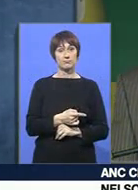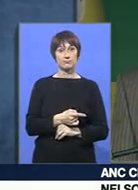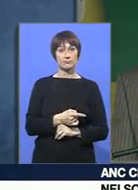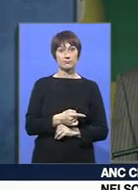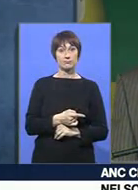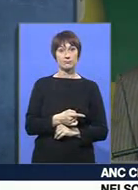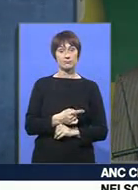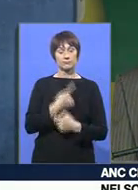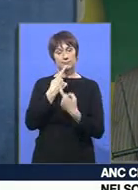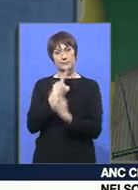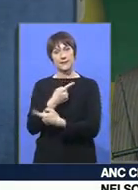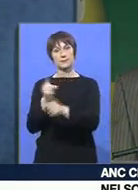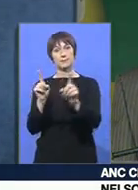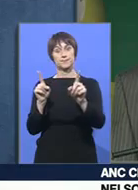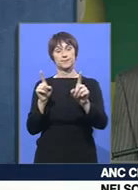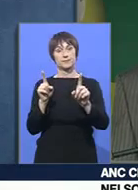on the